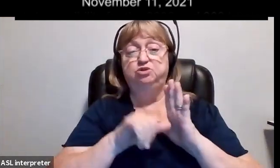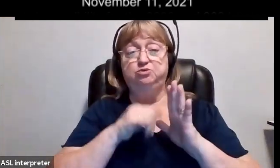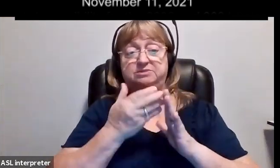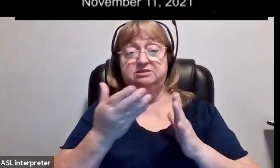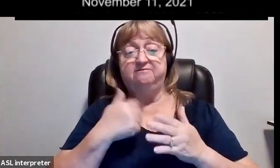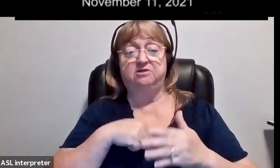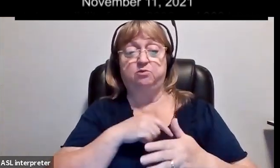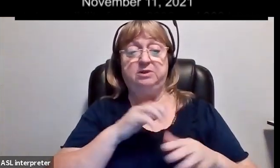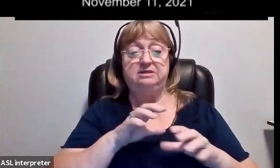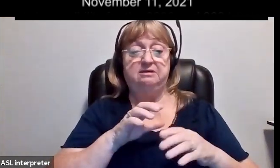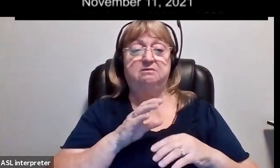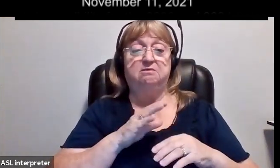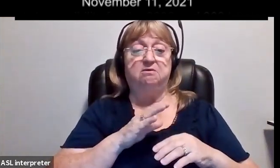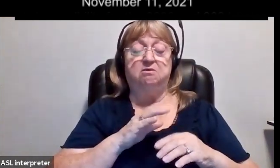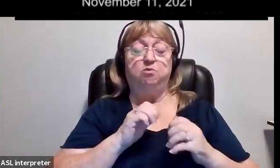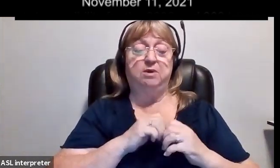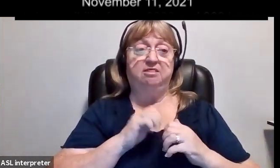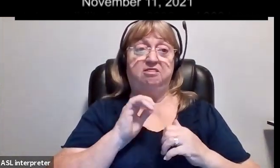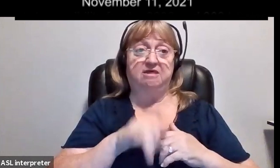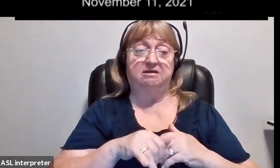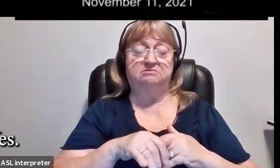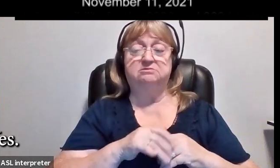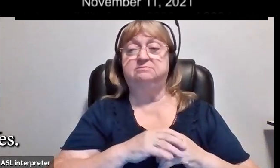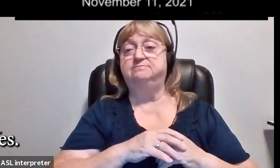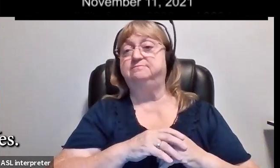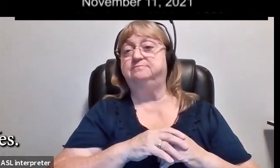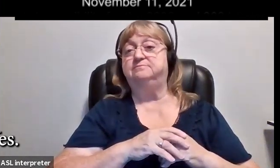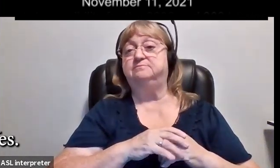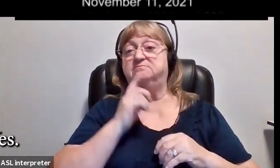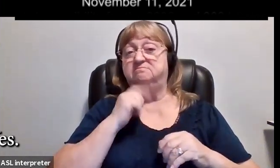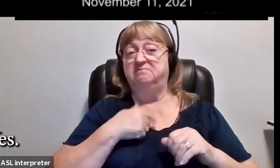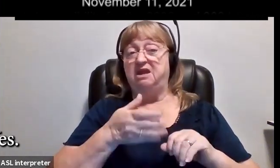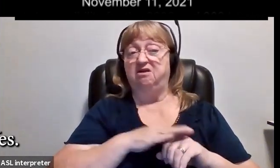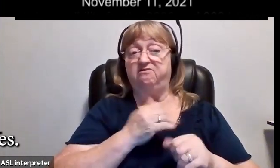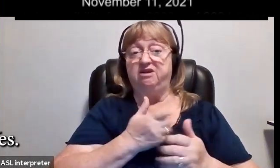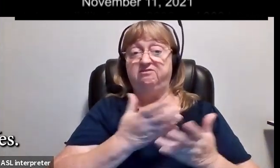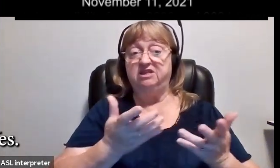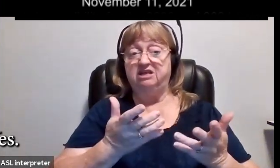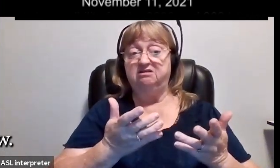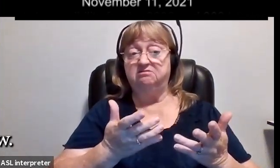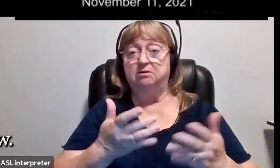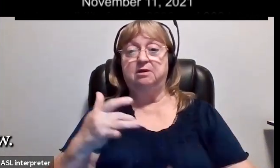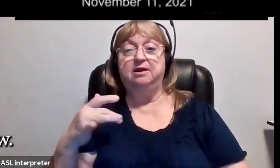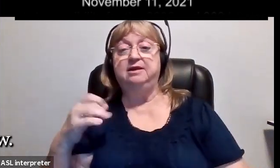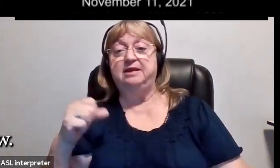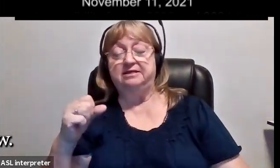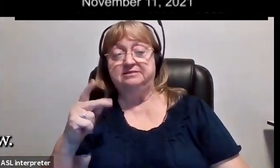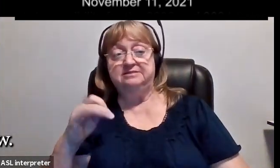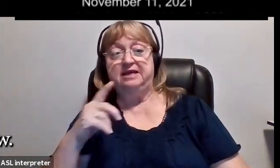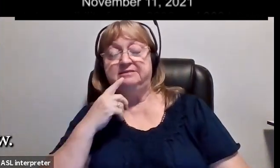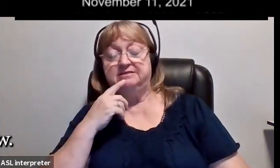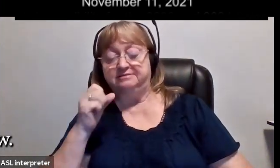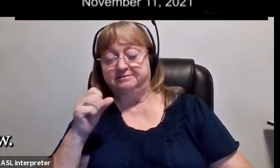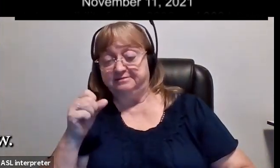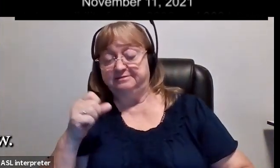have done with that. Have I covered everything, Kate? Yes, and in fact,